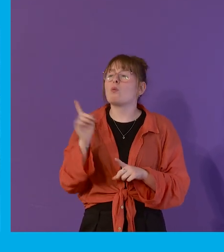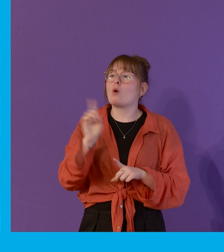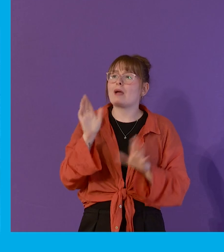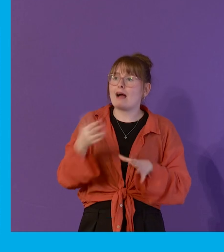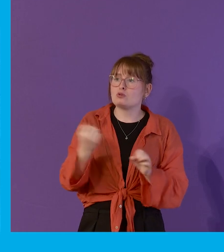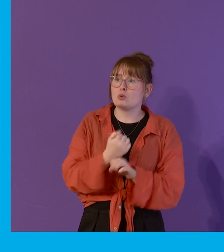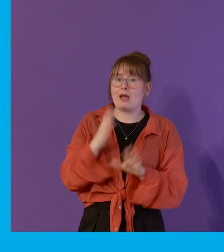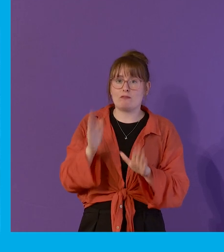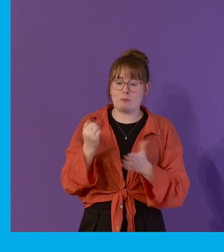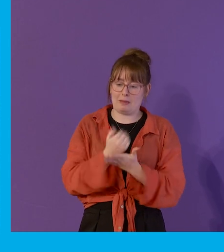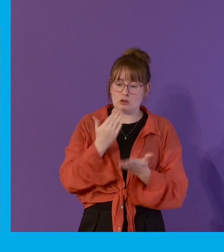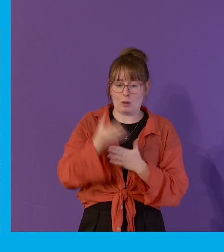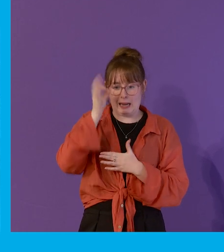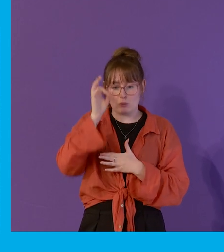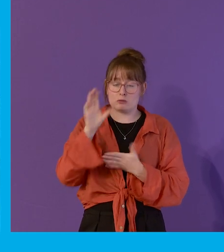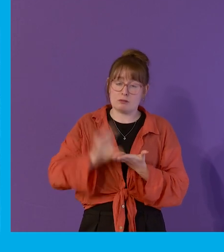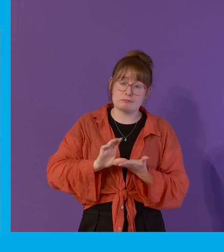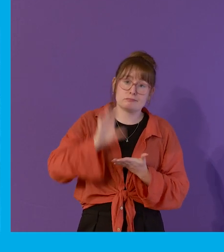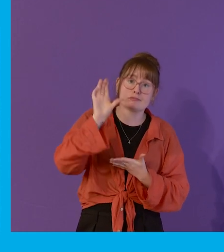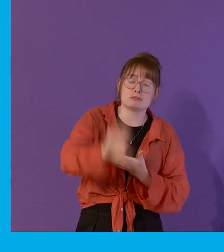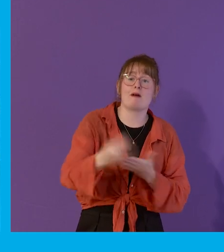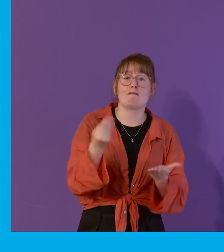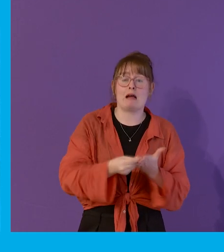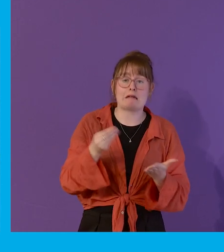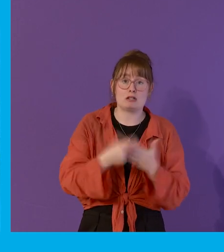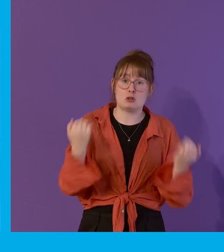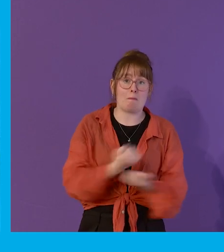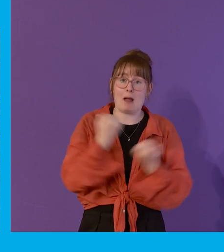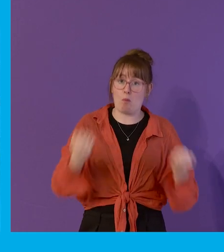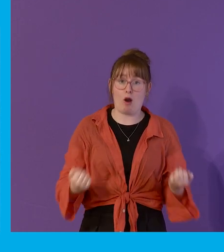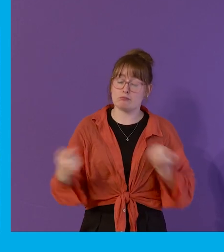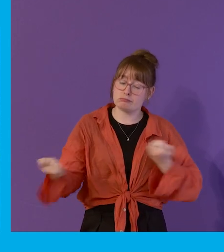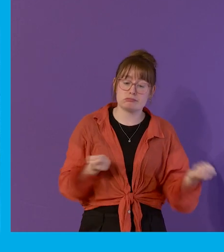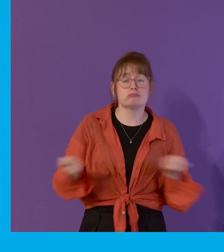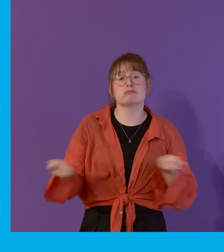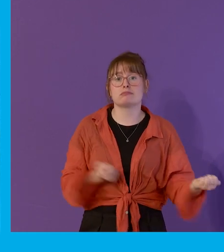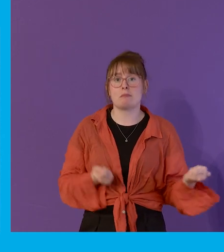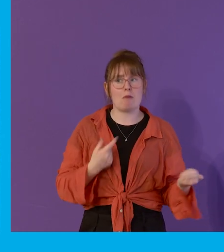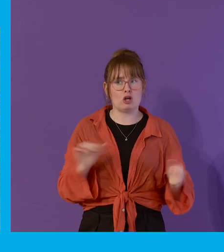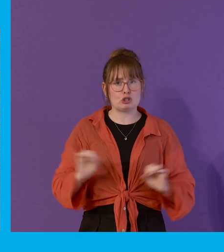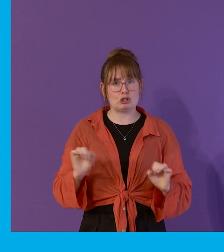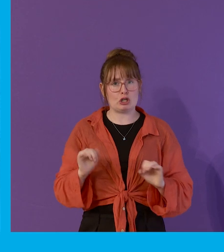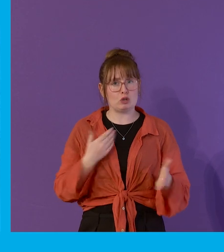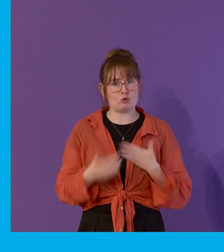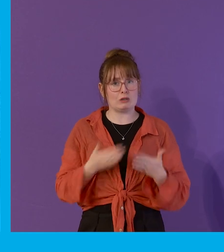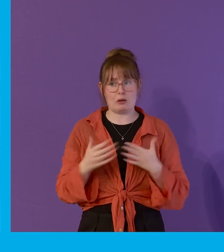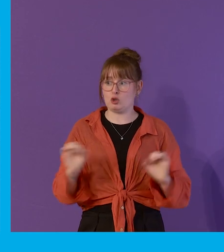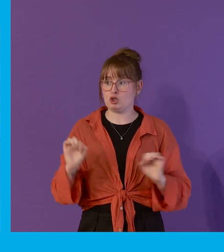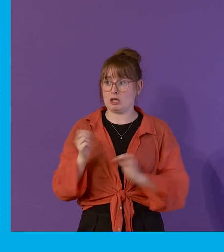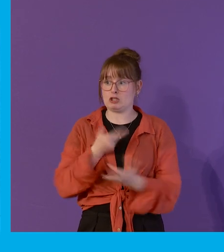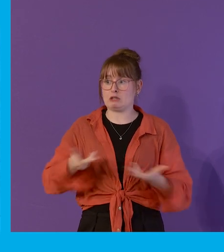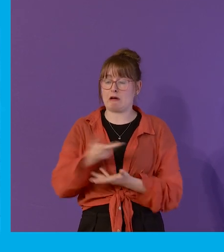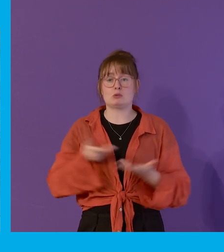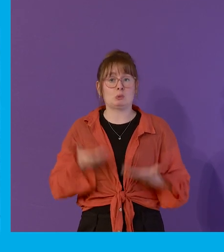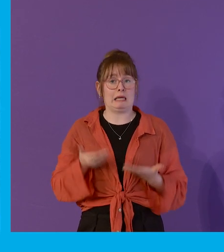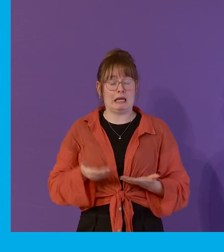to give councils serious finance raising powers. And again, that has not been addressed and it hasn't been talked about today.